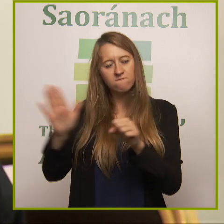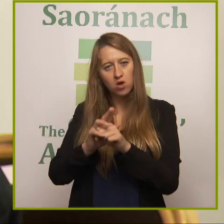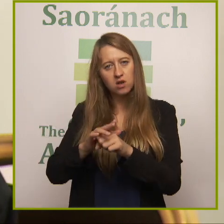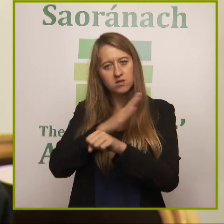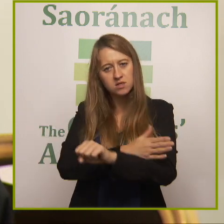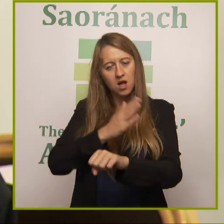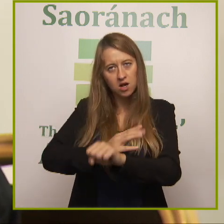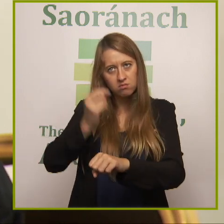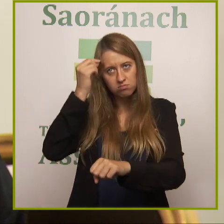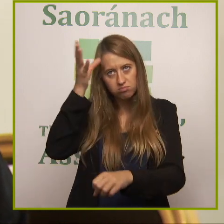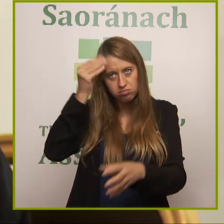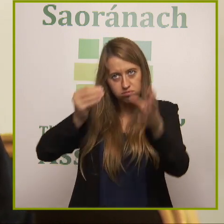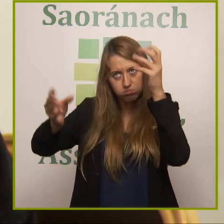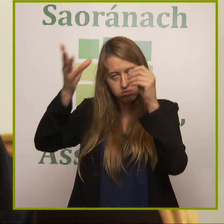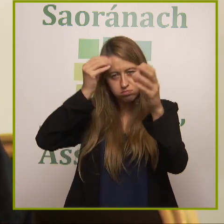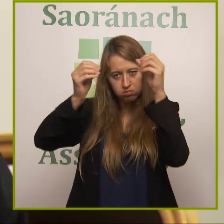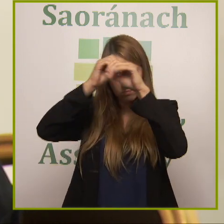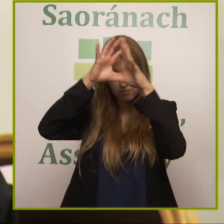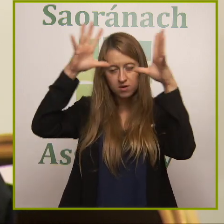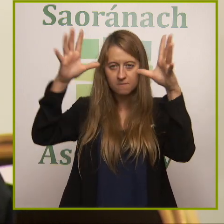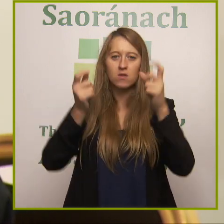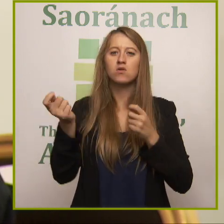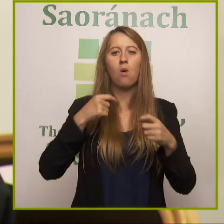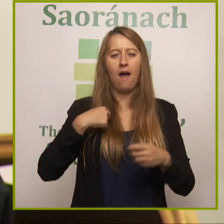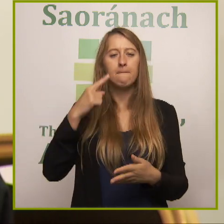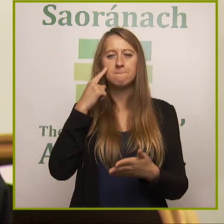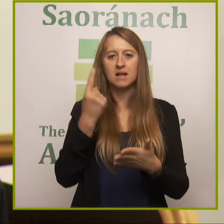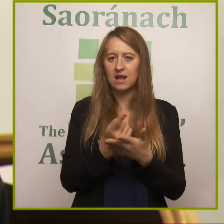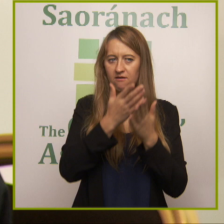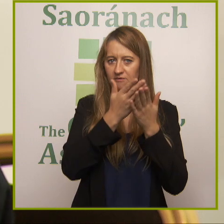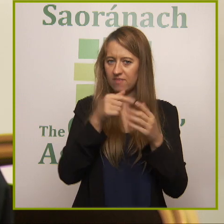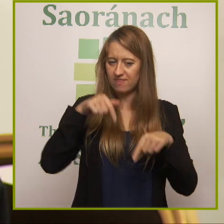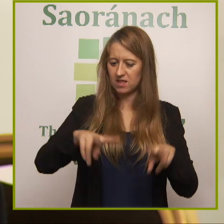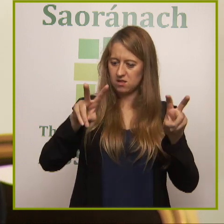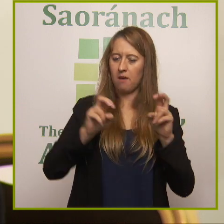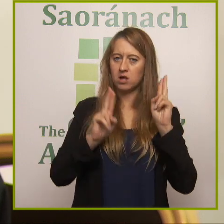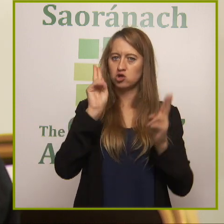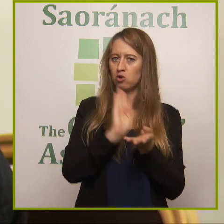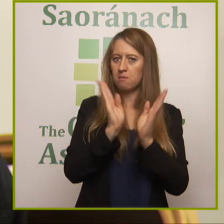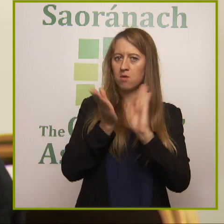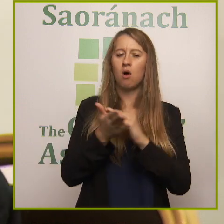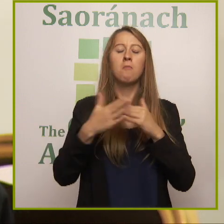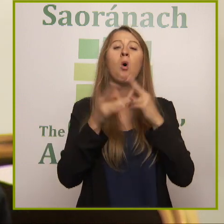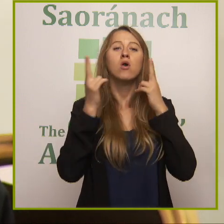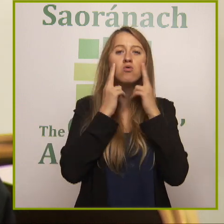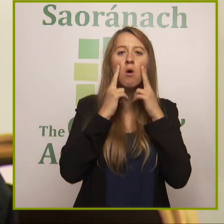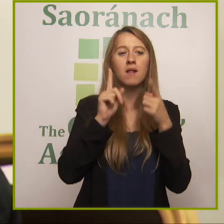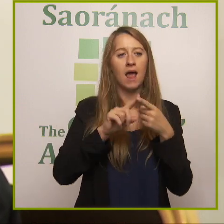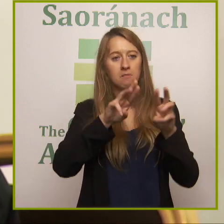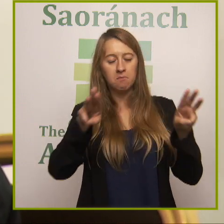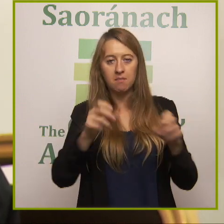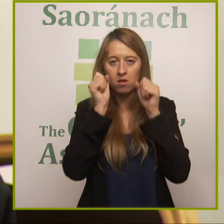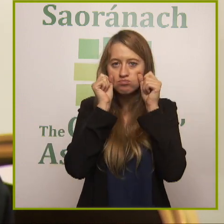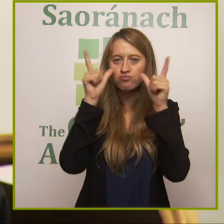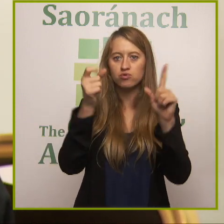something. And the whole topic should be actually completely normalized. And if we can make people realize